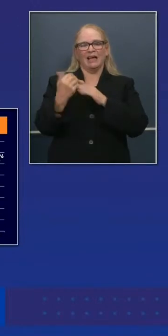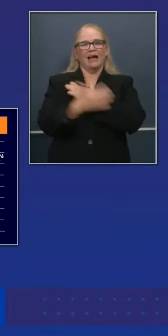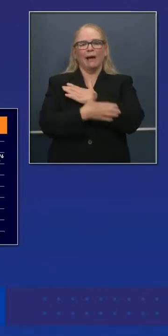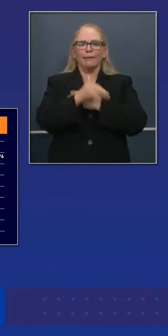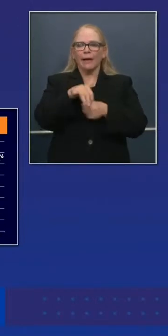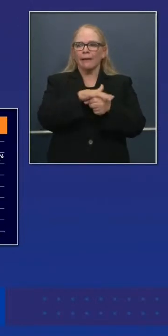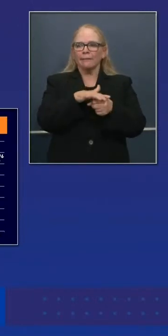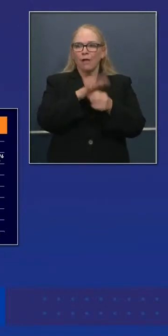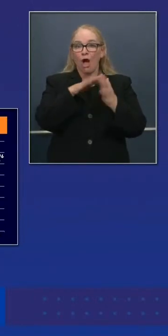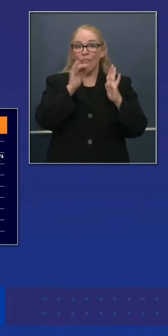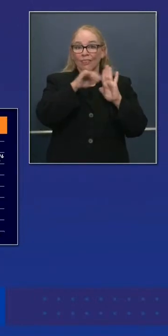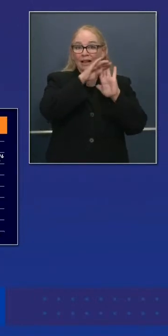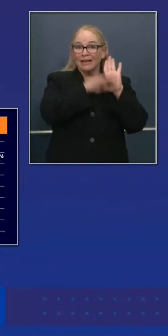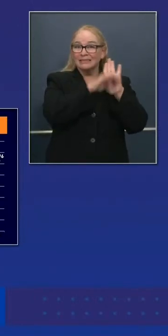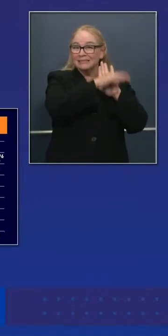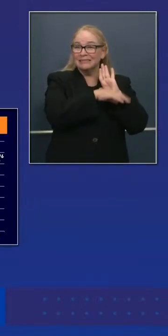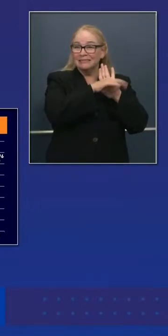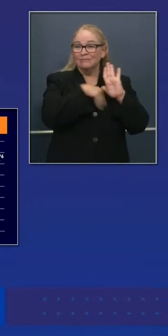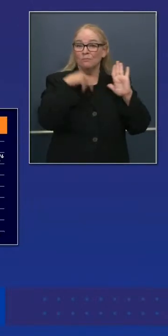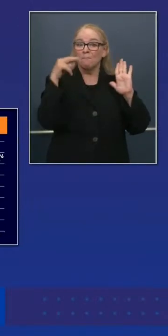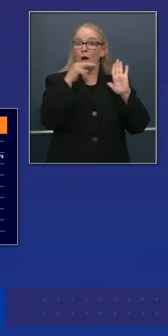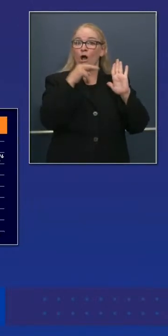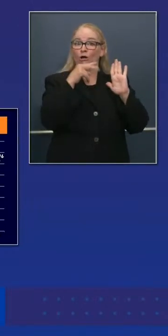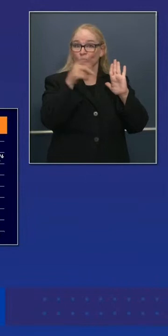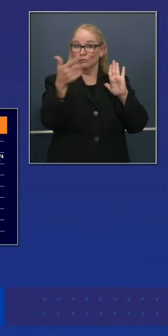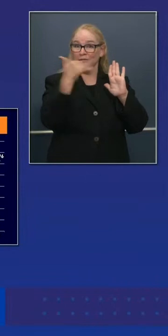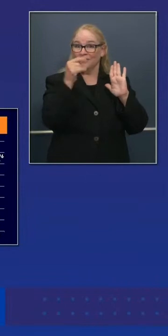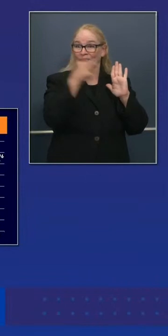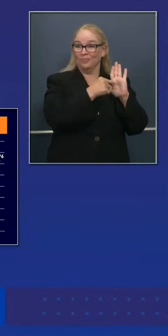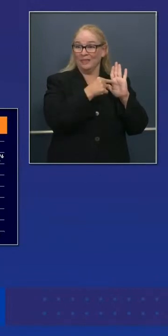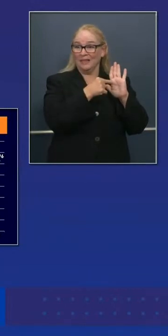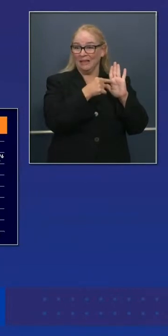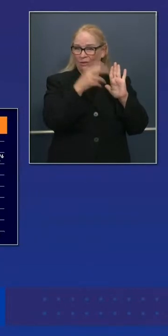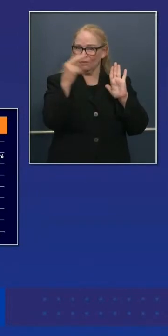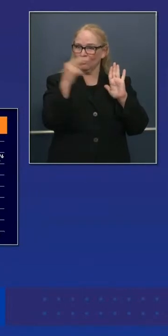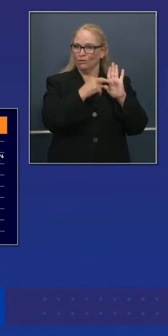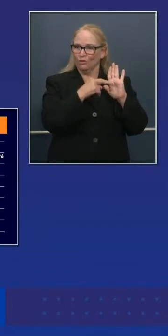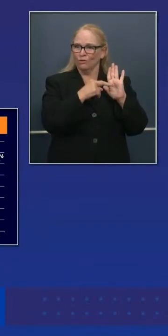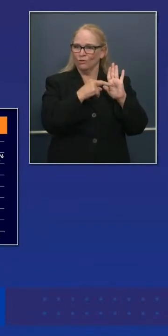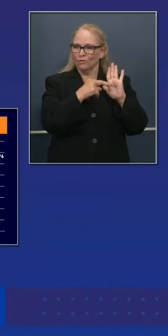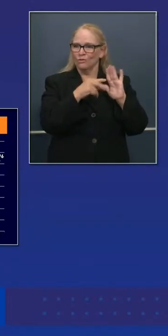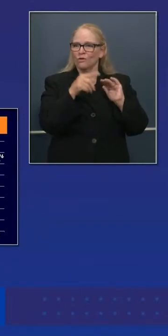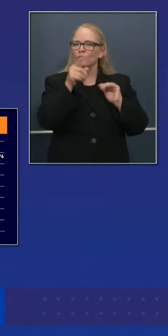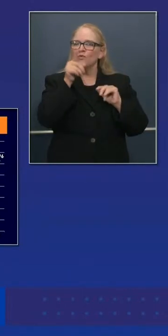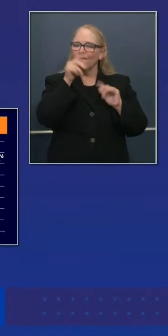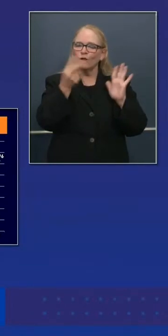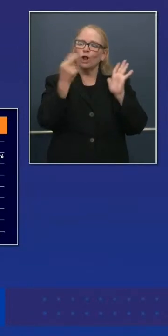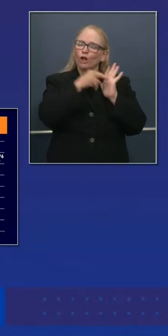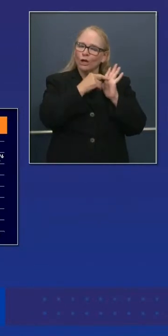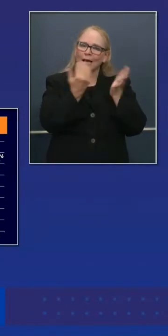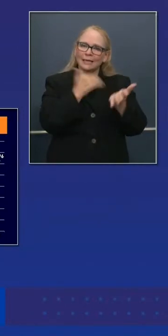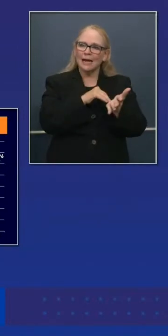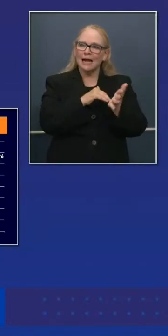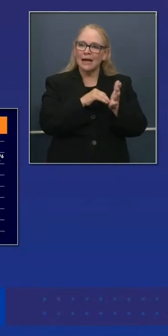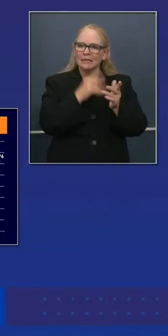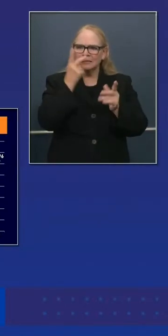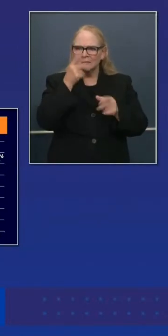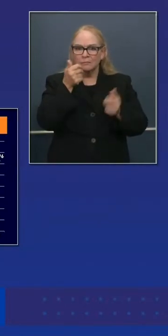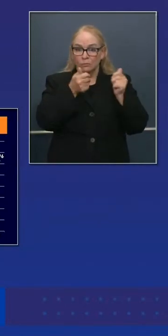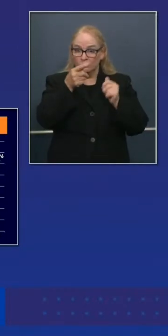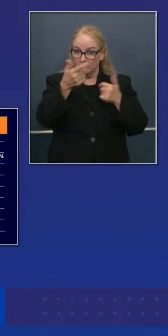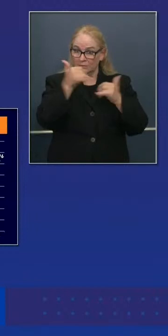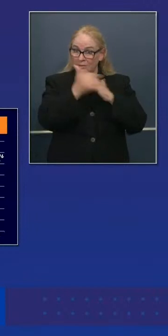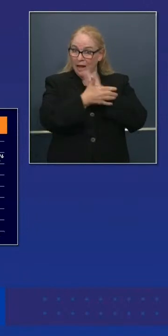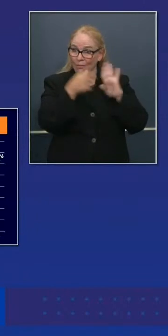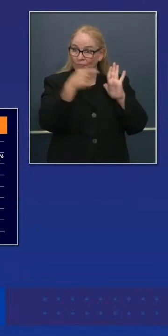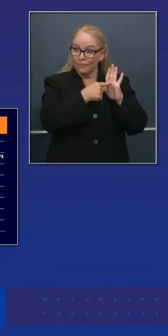been talking about for some time, and some of those renewed efforts we announced last Monday, building on what we continue to be